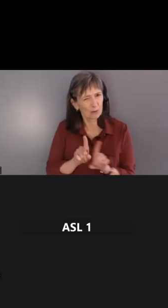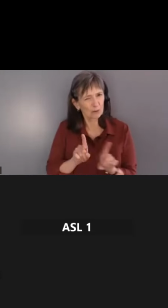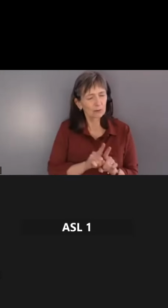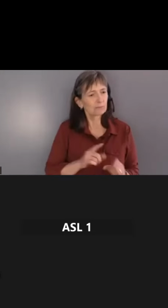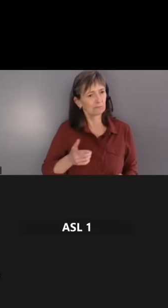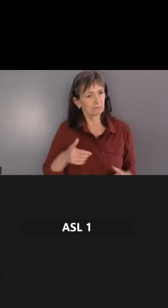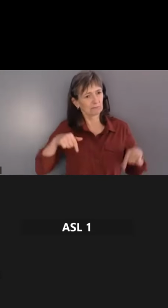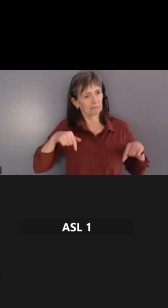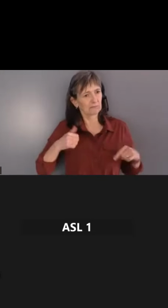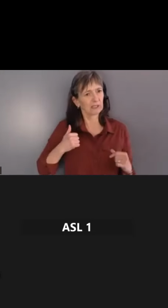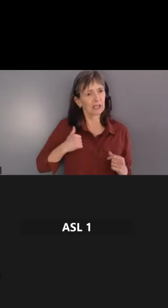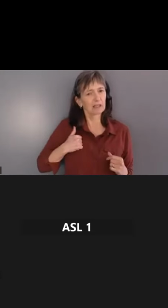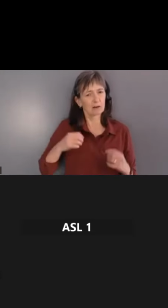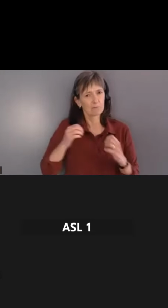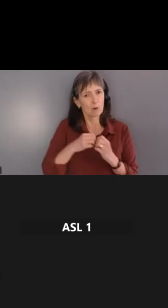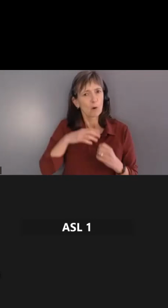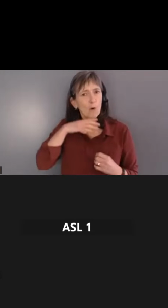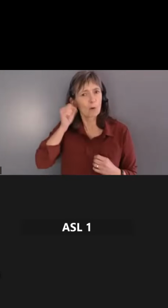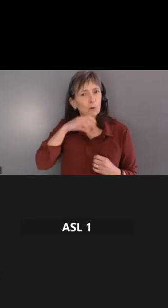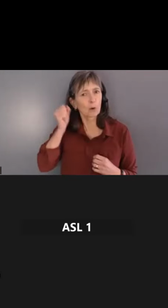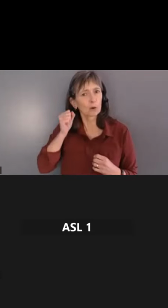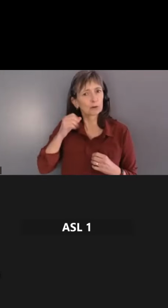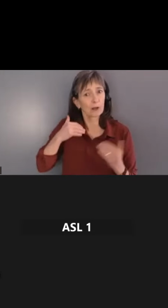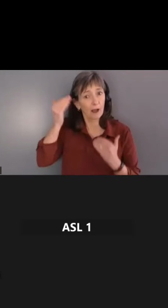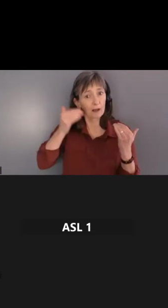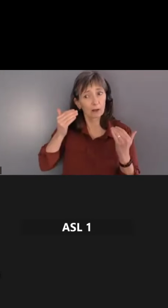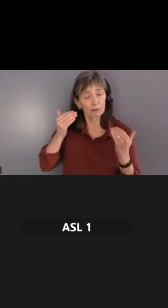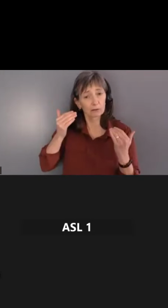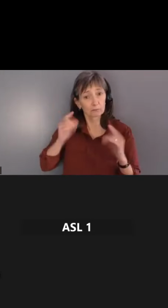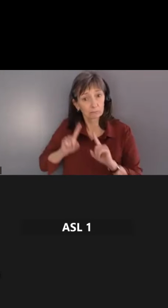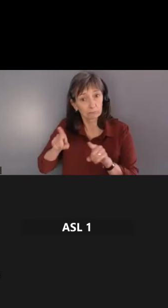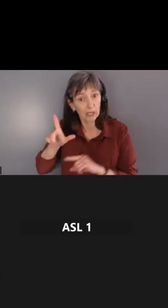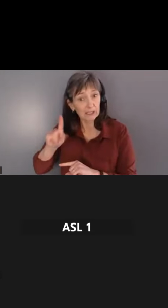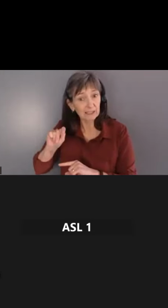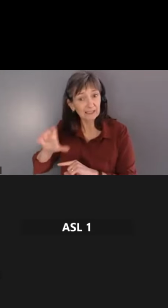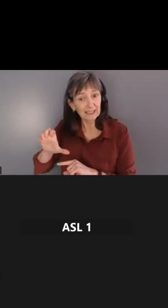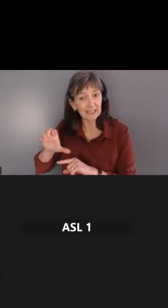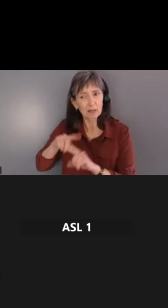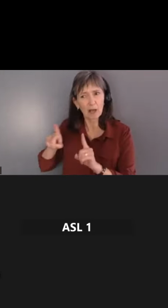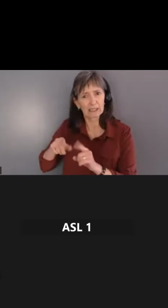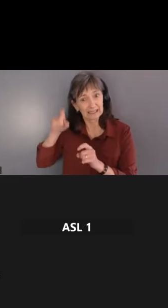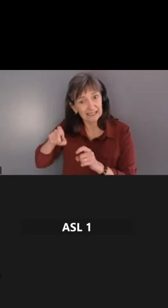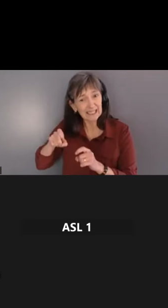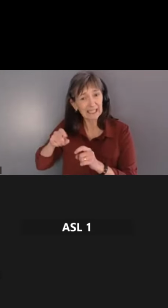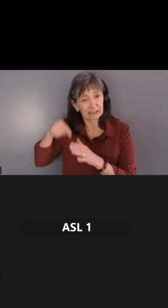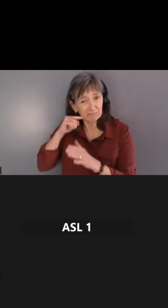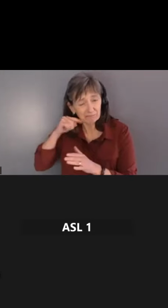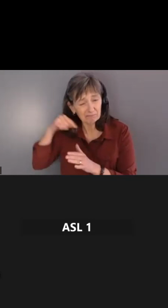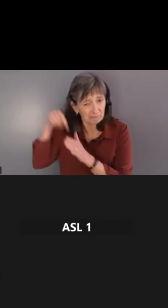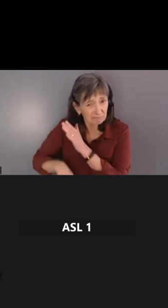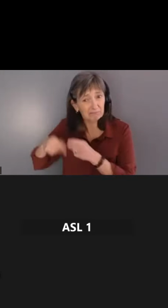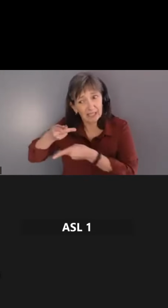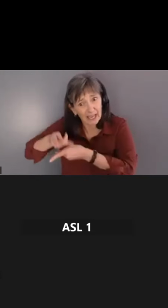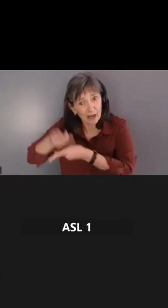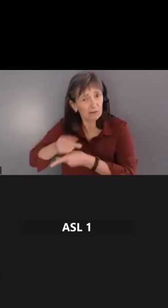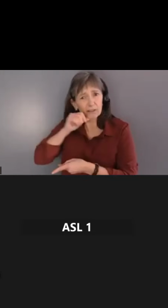large number of older adults ending up in long-term care homes who don't necessarily need that level of care. So not all